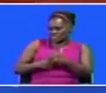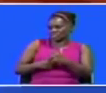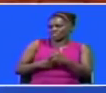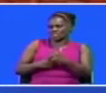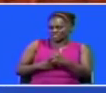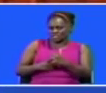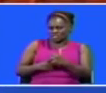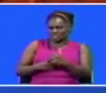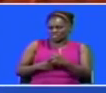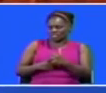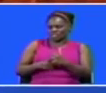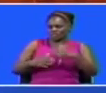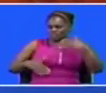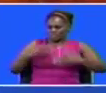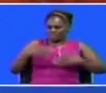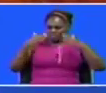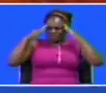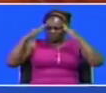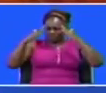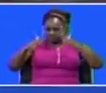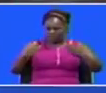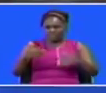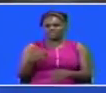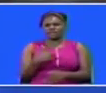stayed true to the character he's well known for.